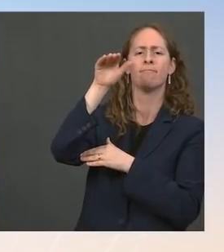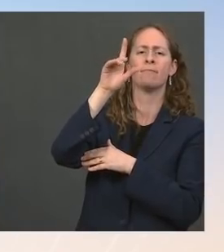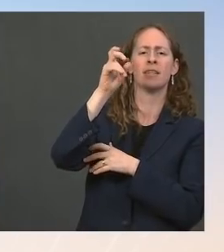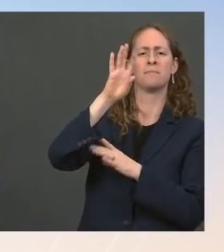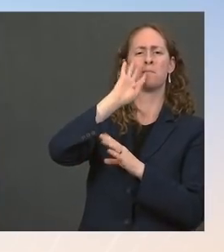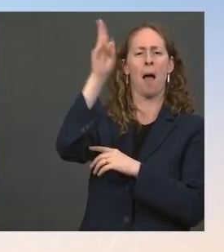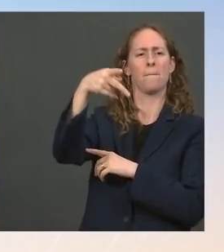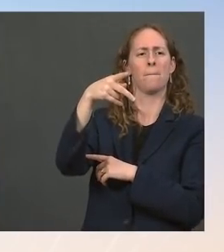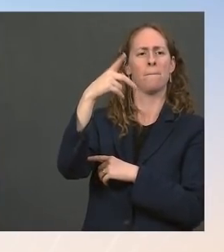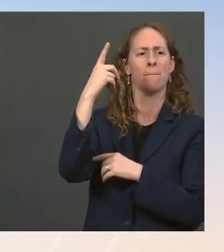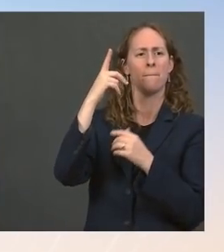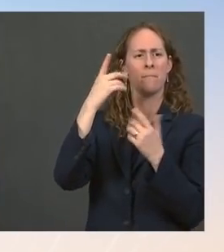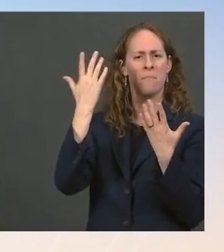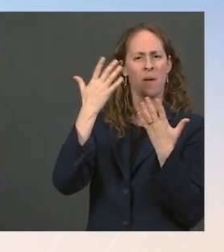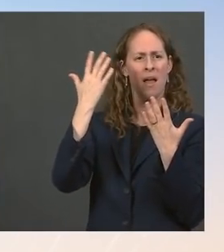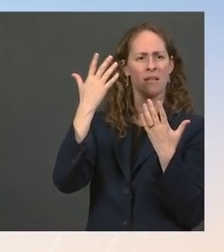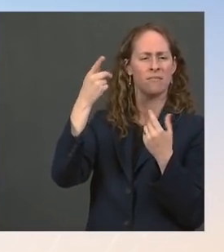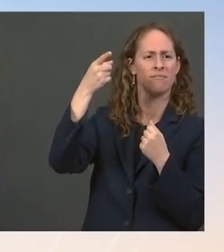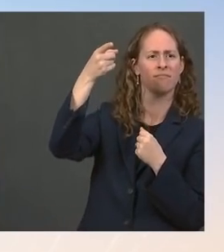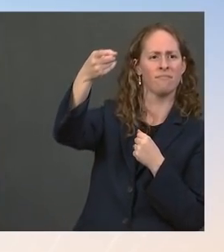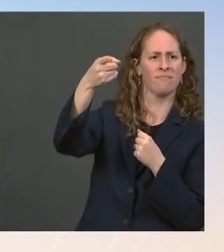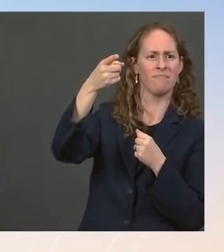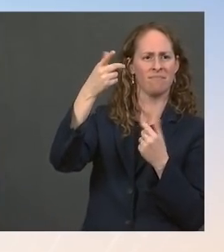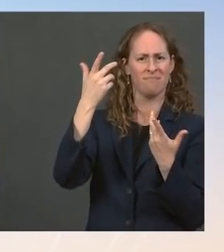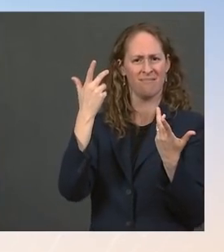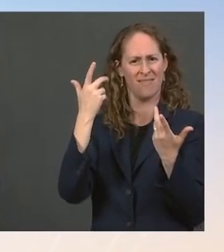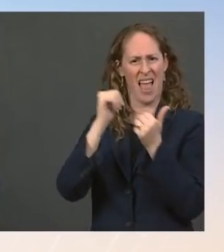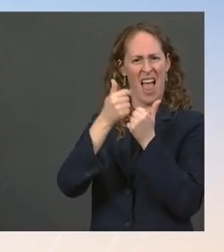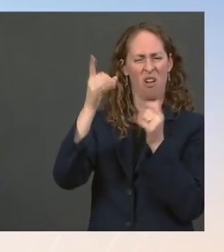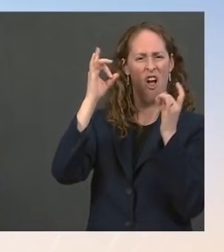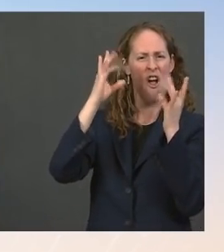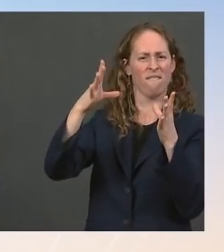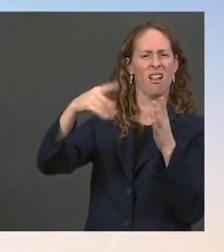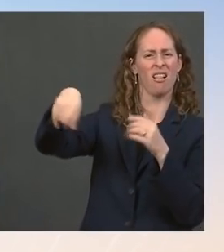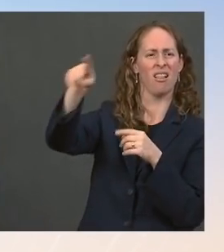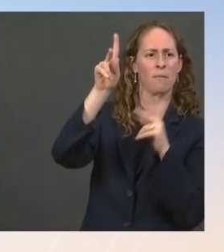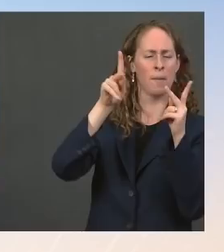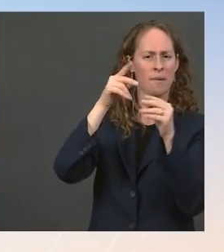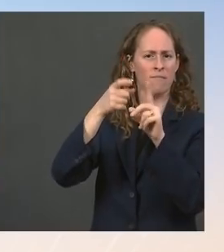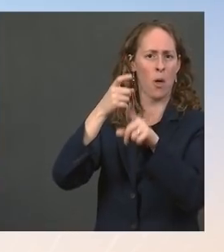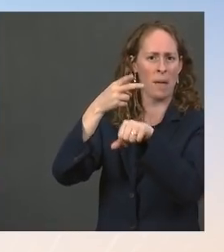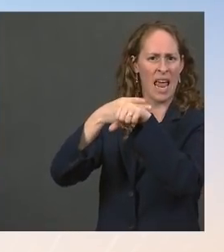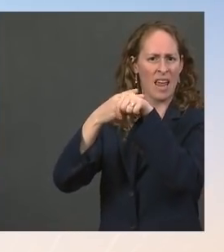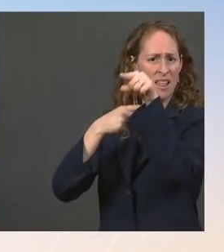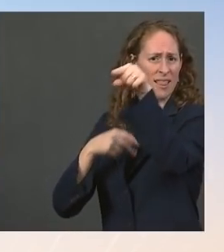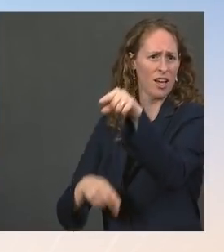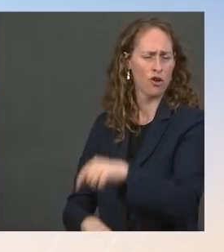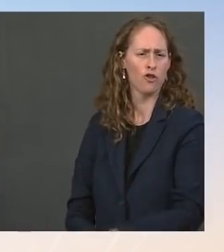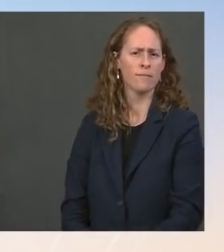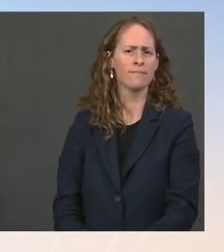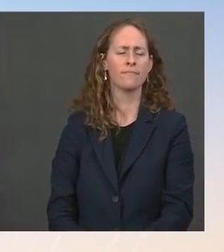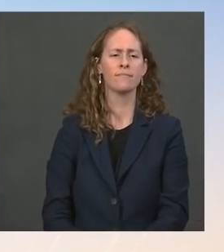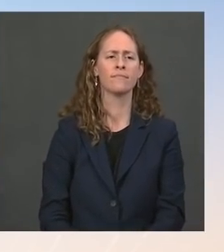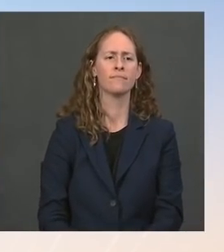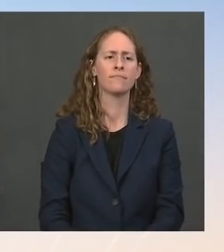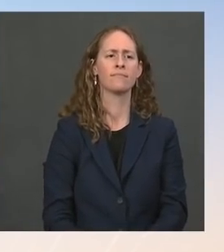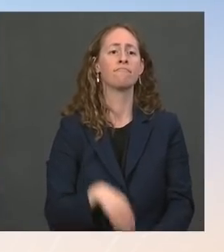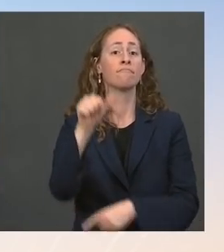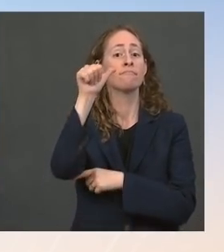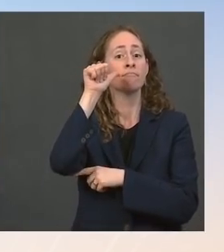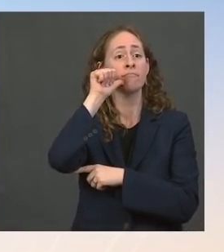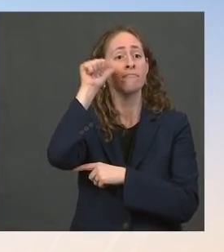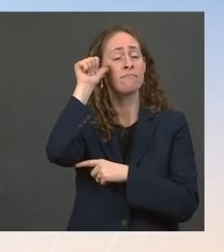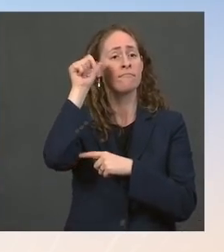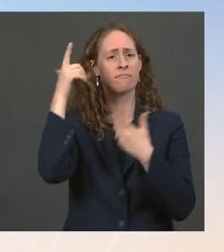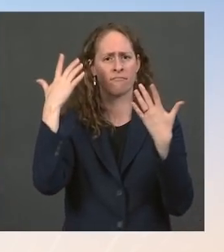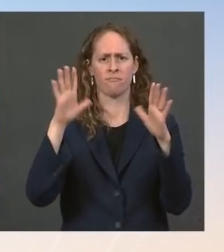patients? I would say, Yamiche, certainly I've represented to you all his point of view. His point